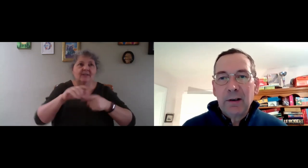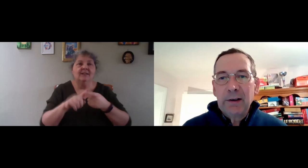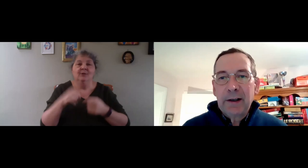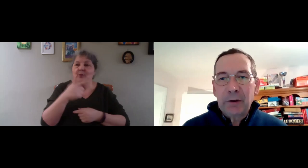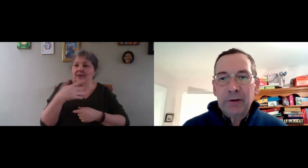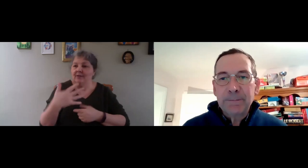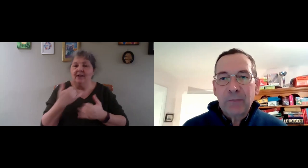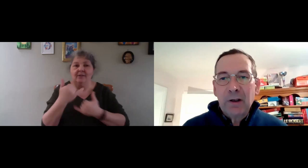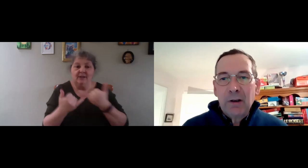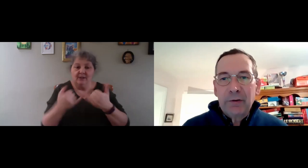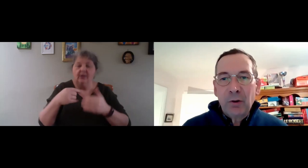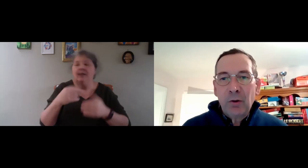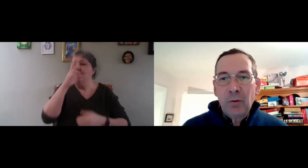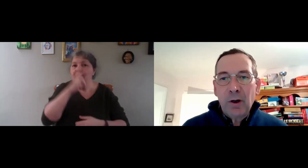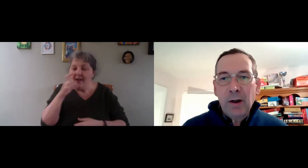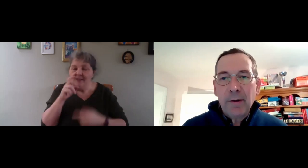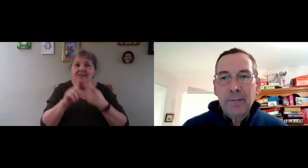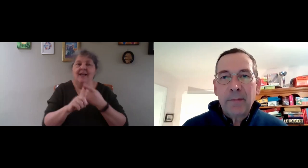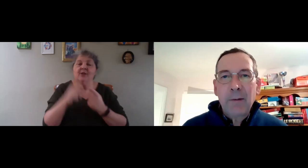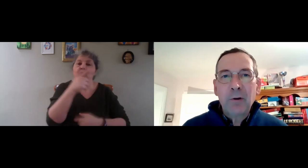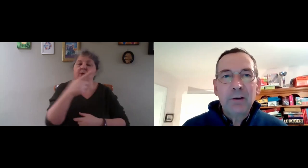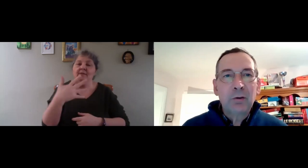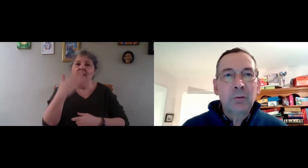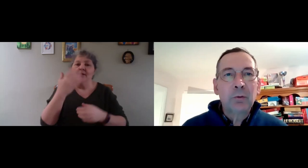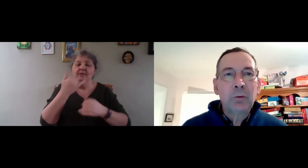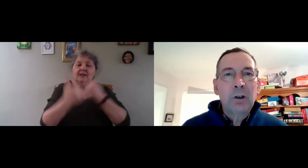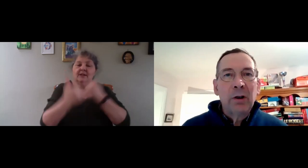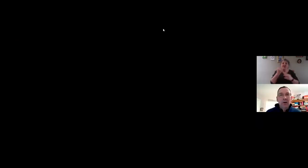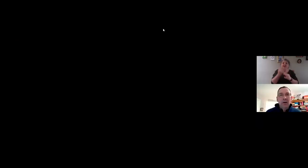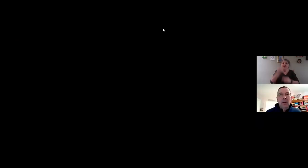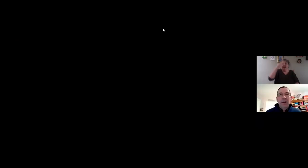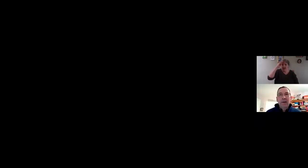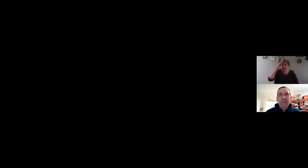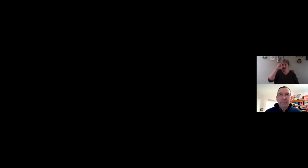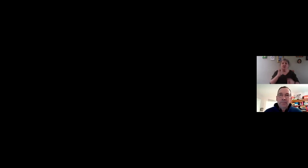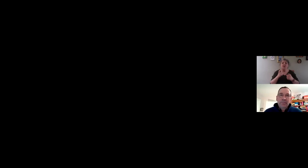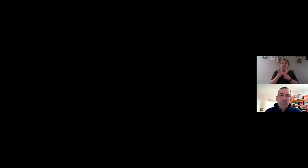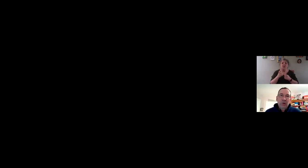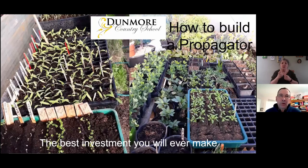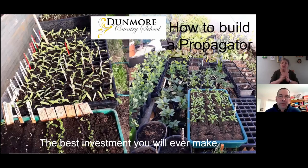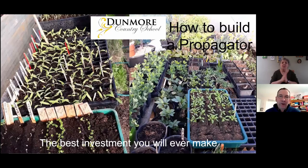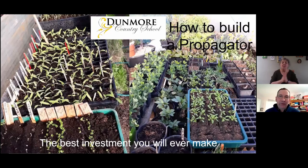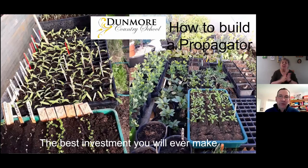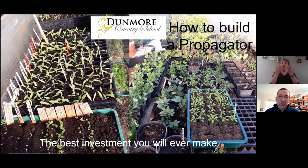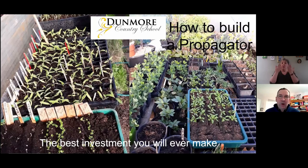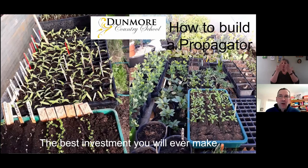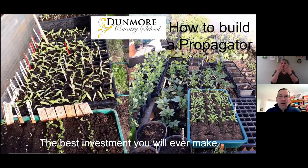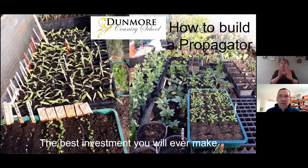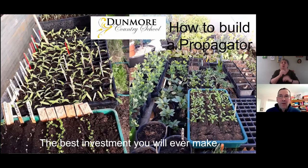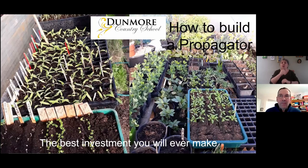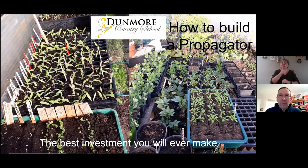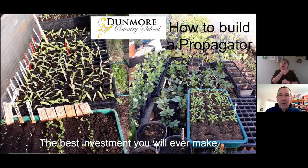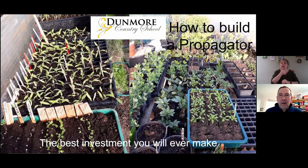in Ireland. So, I'm going to show you first, you know,